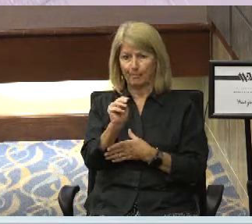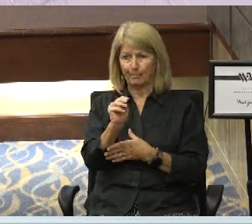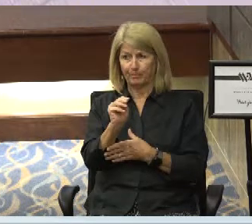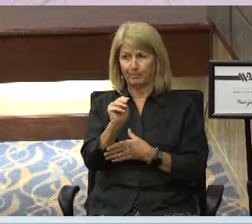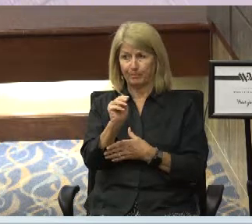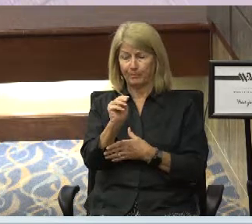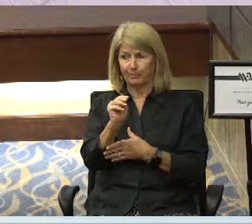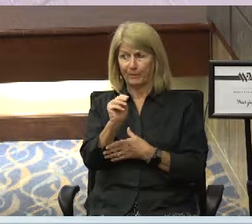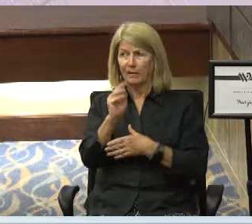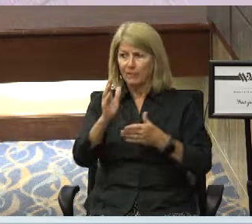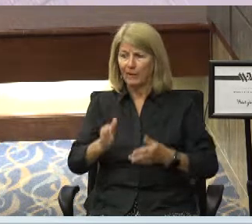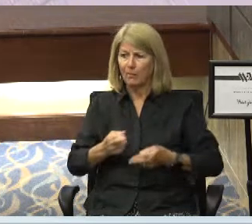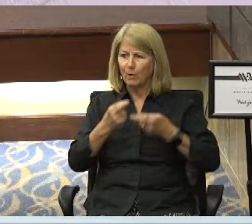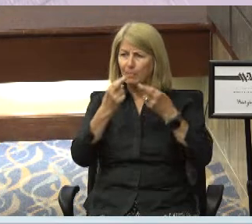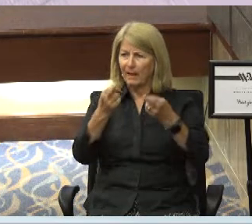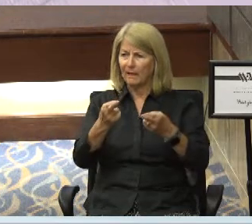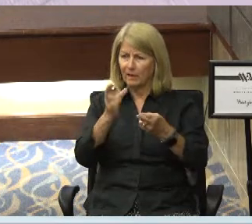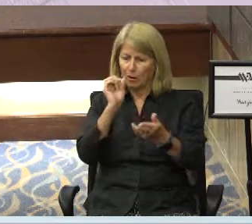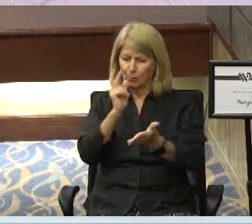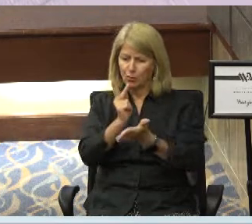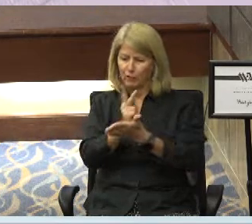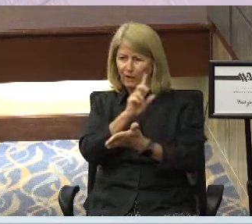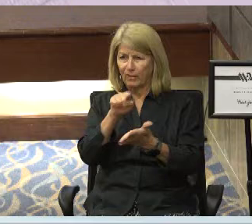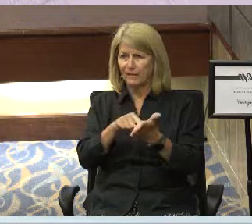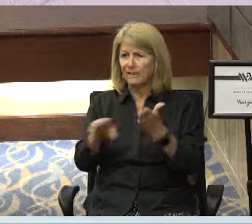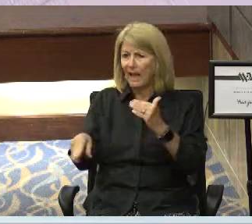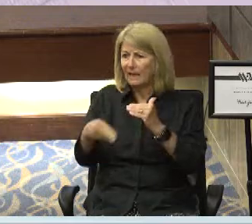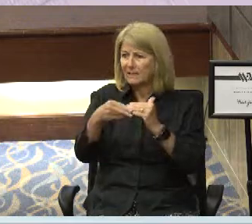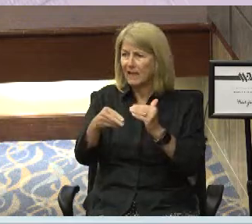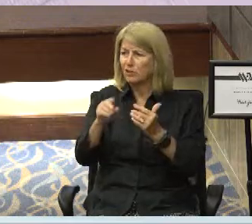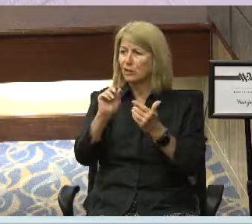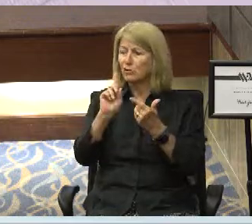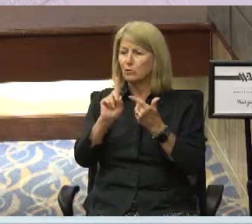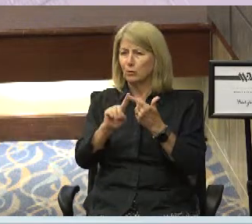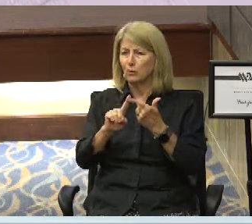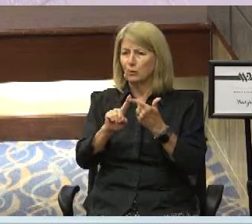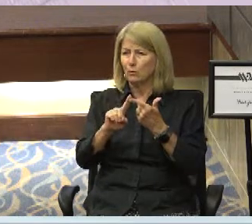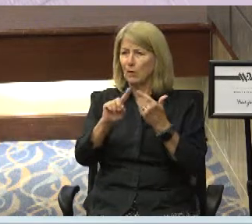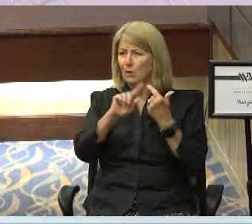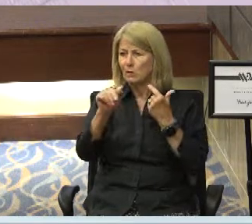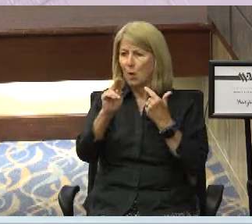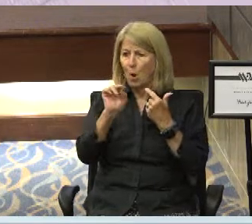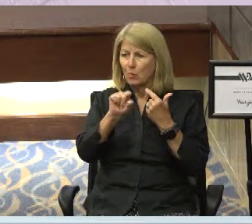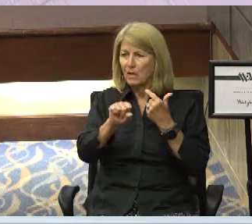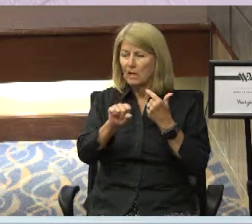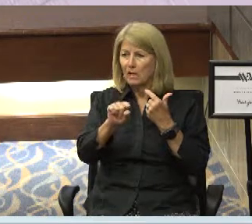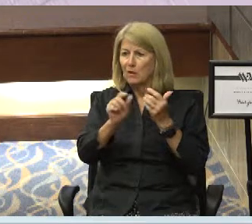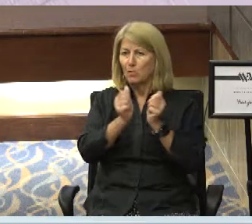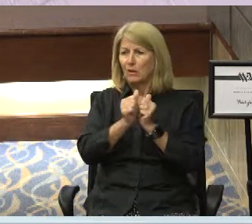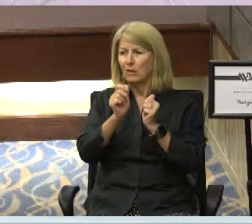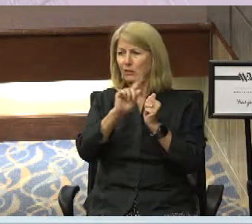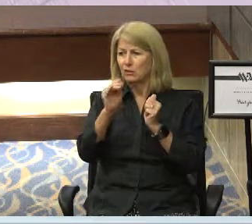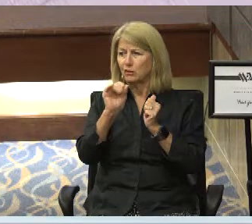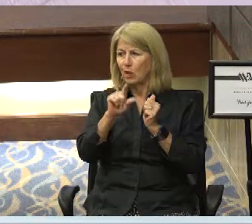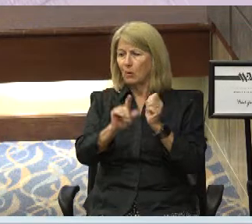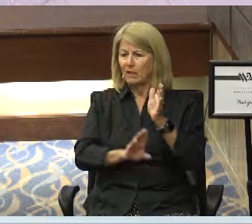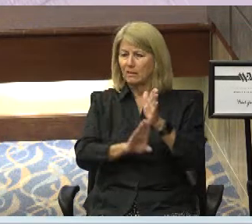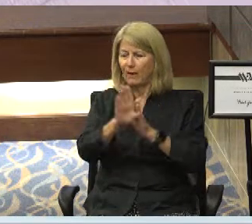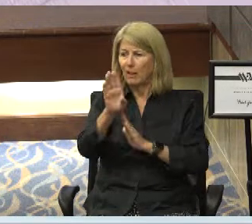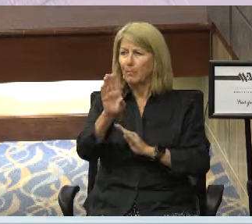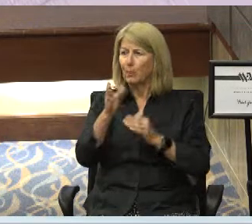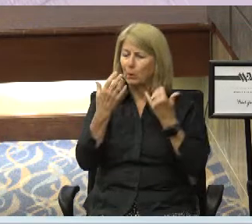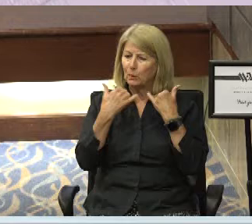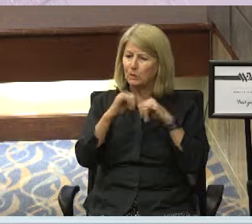Planning Commission did recommend approval of this voluntary annexation in the zoning, proposed zoning. The developer is still